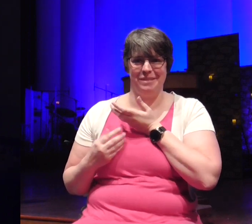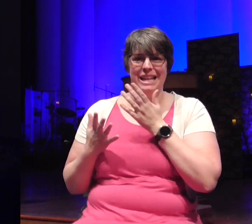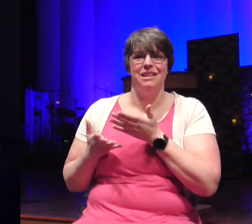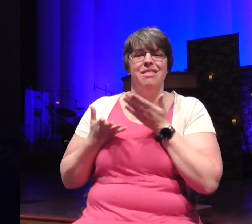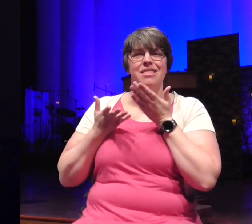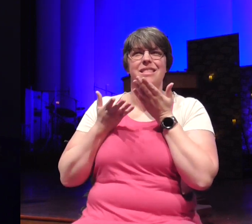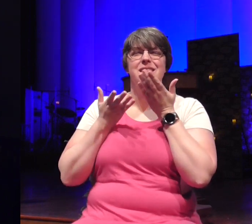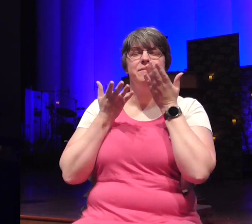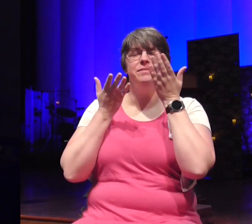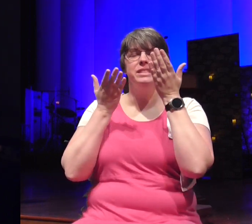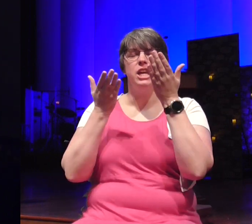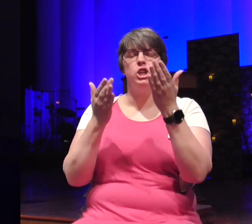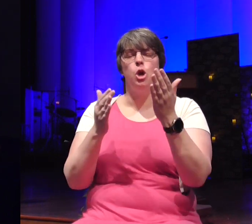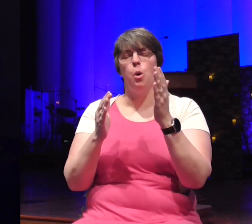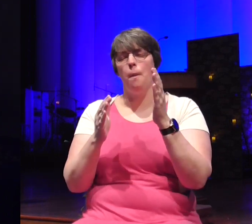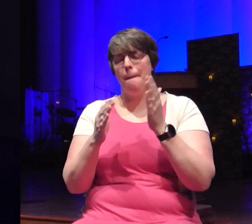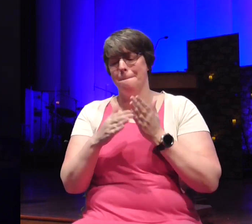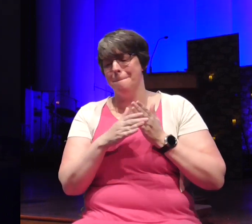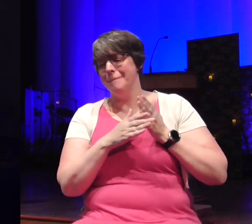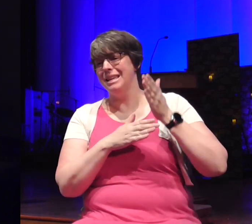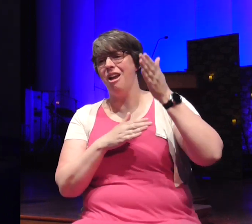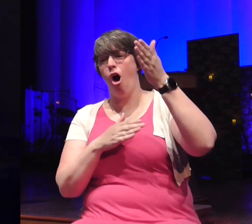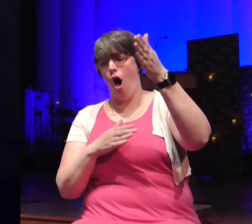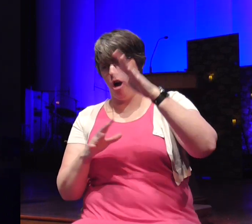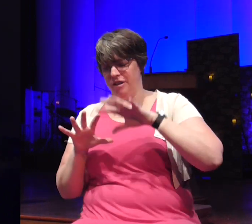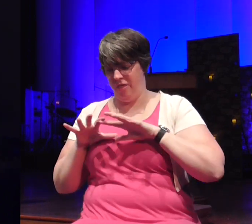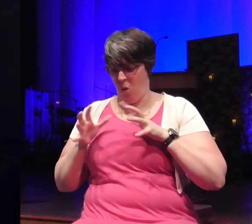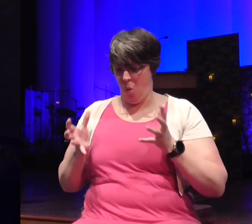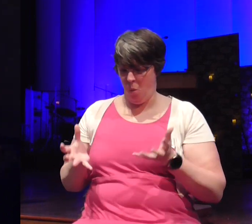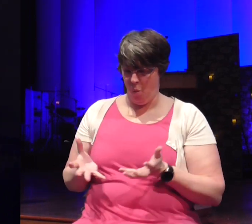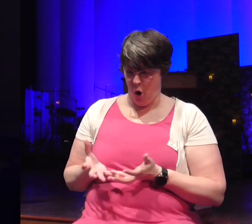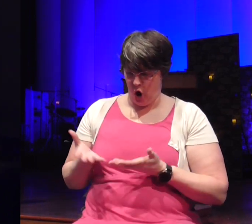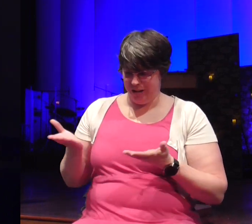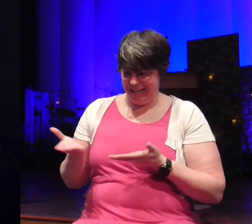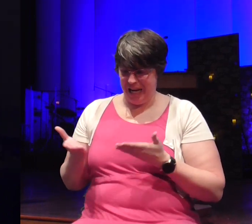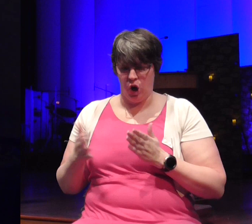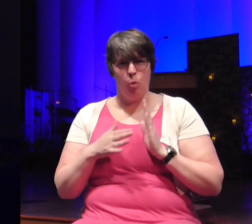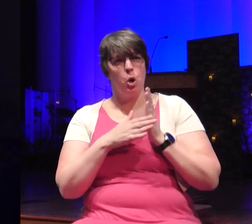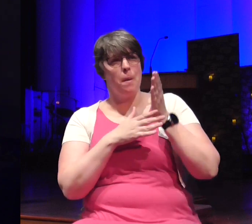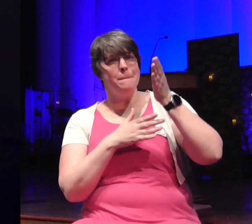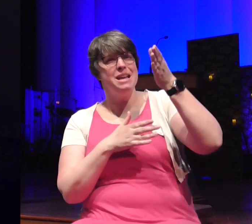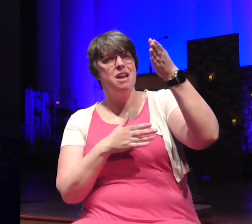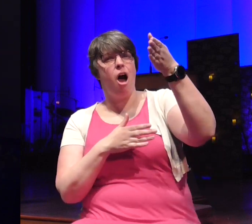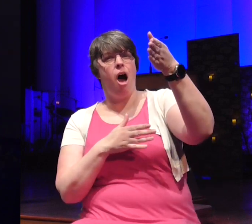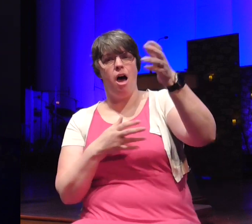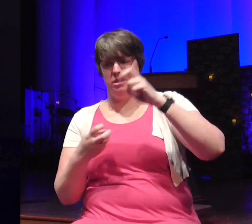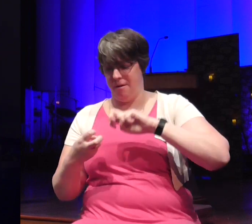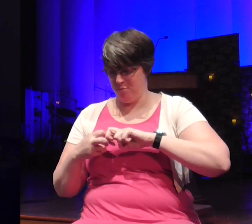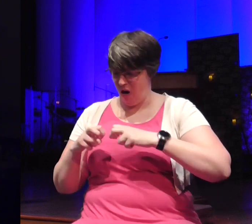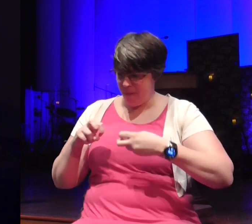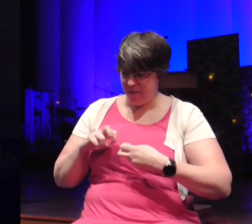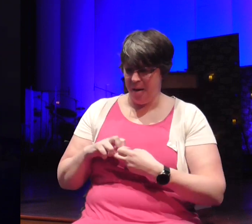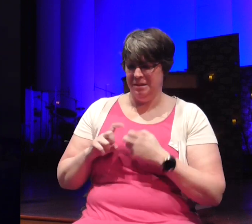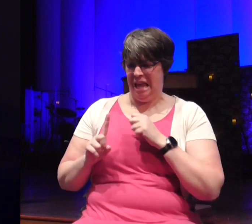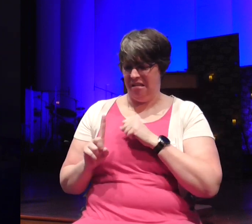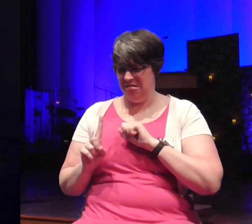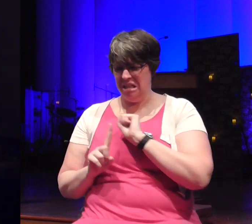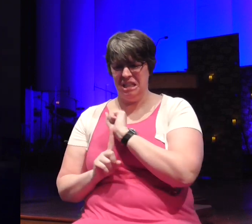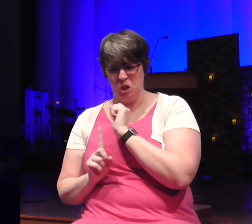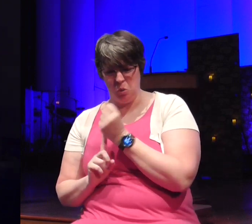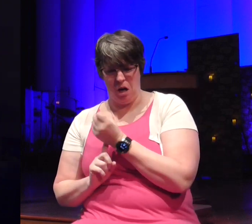Lifting you beyond the world of circumstances and effects, lifting you, transporting you beyond problems and